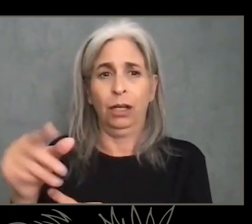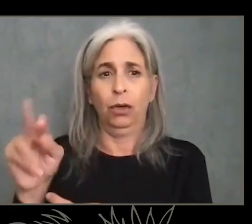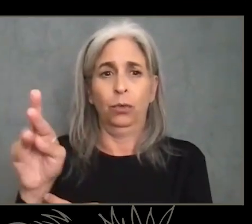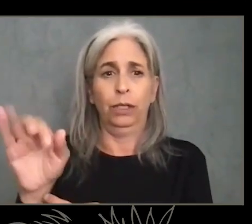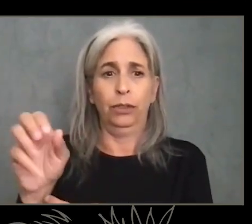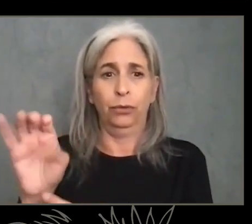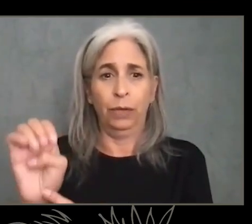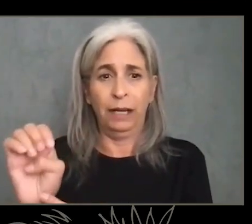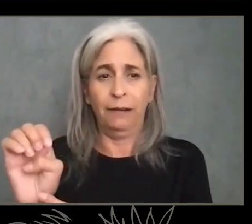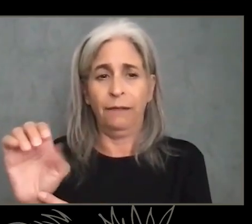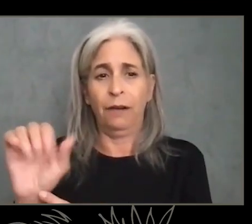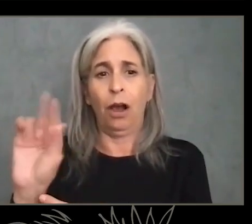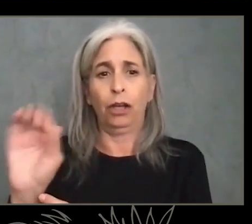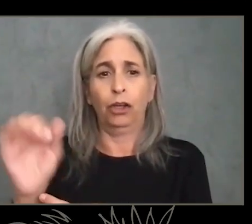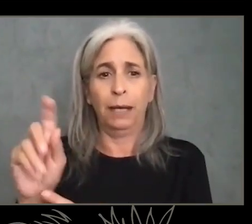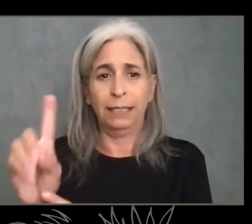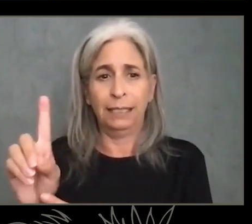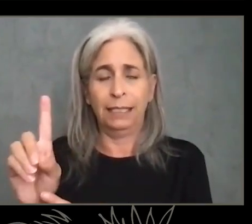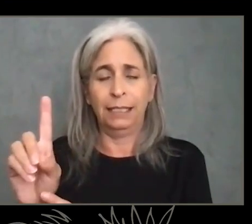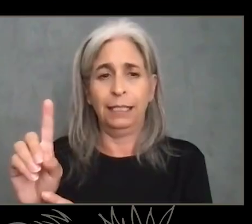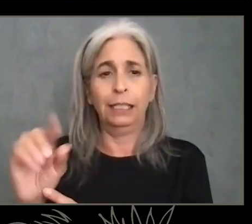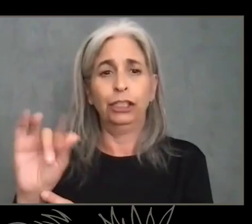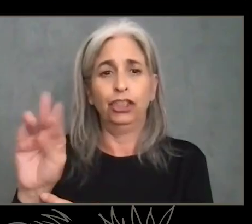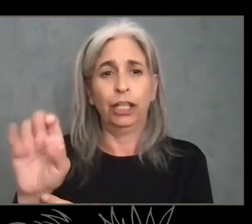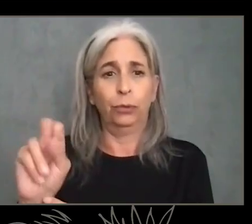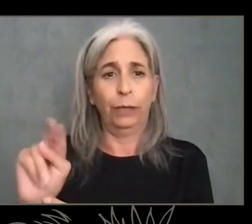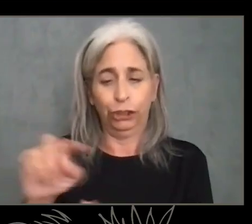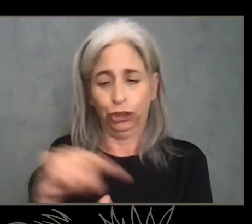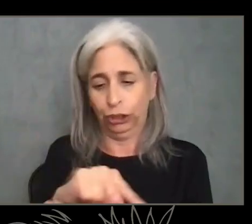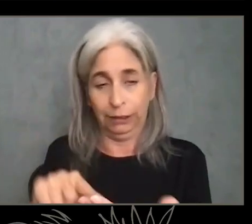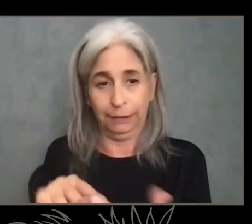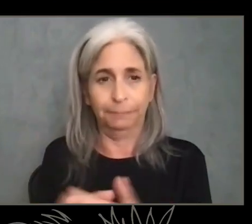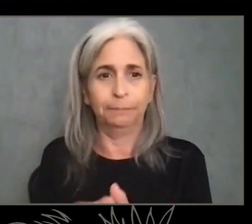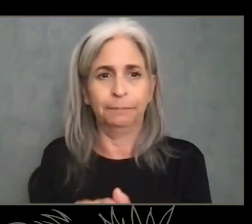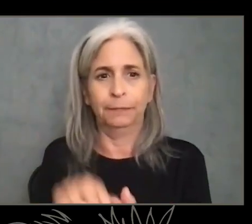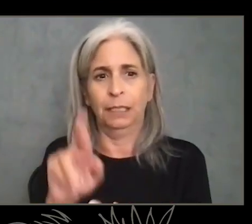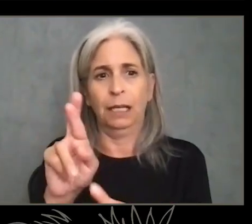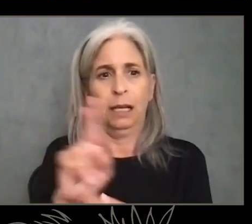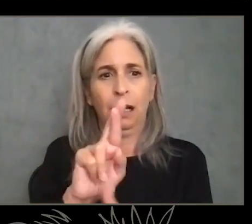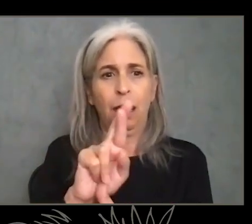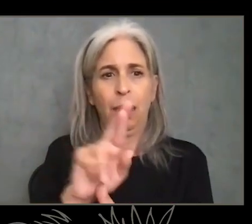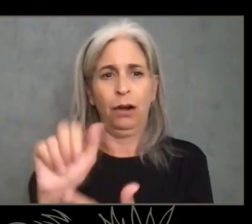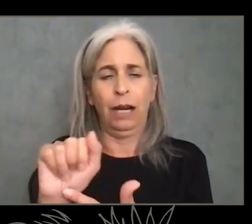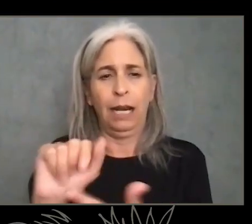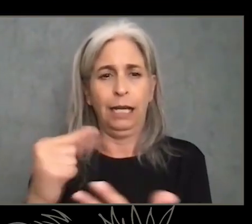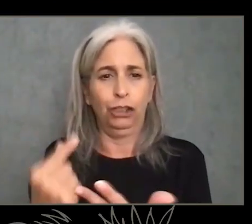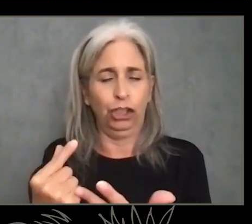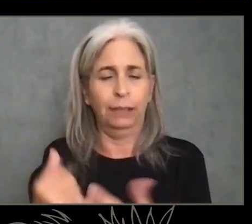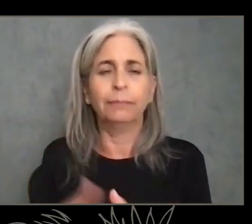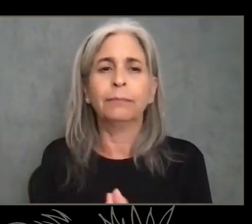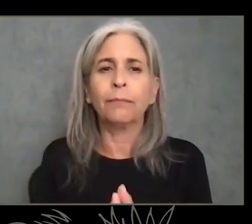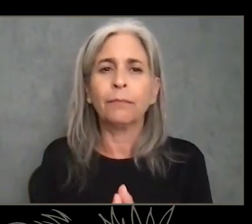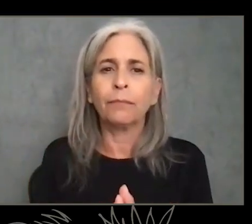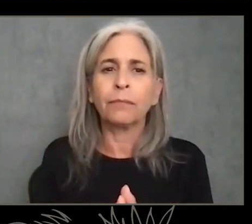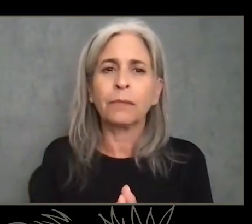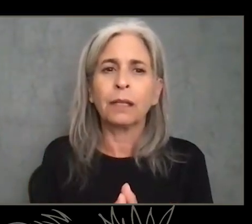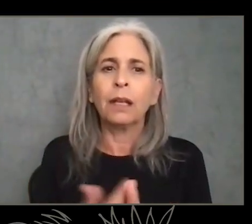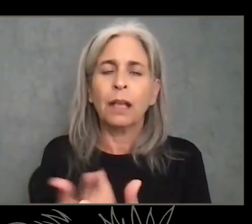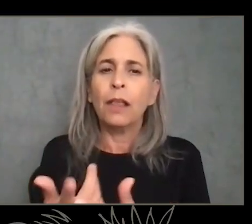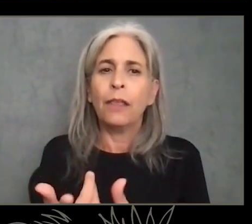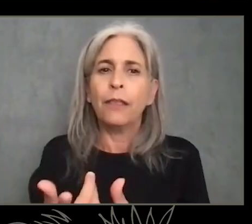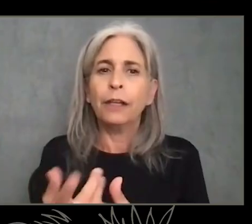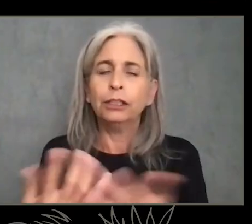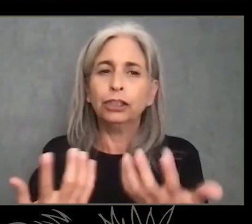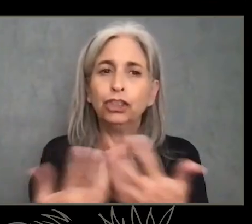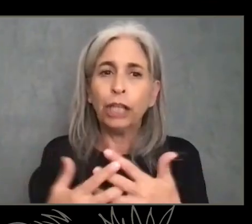Generation. And RAG is very popular because these models hallucinate, right? They're generic purpose models, and